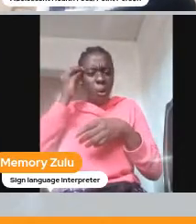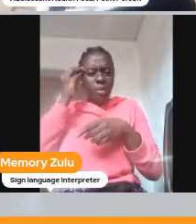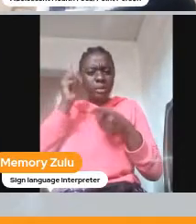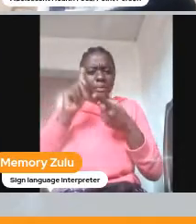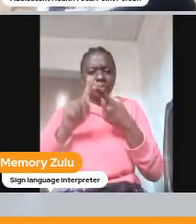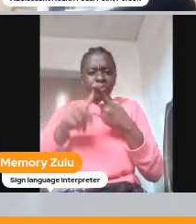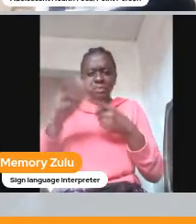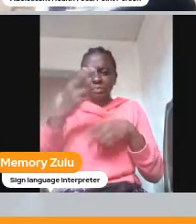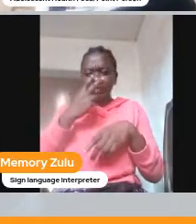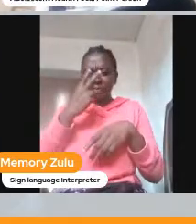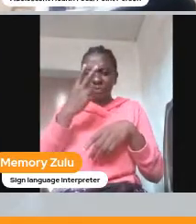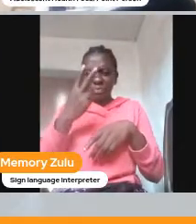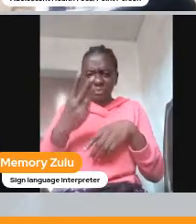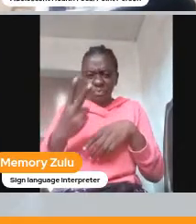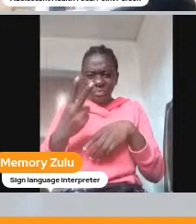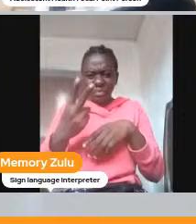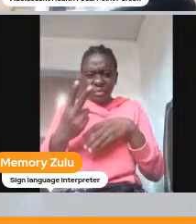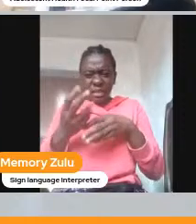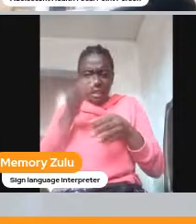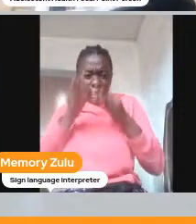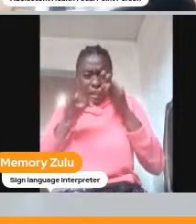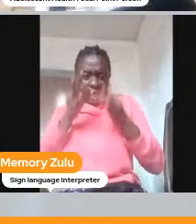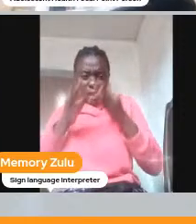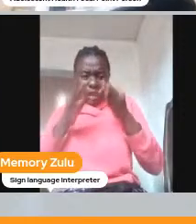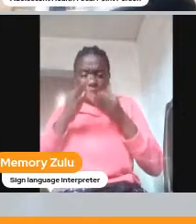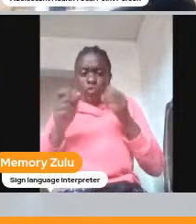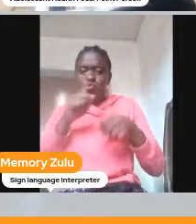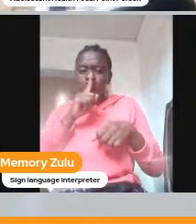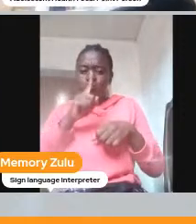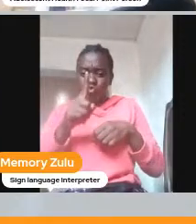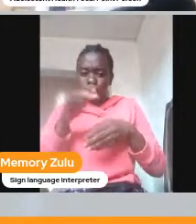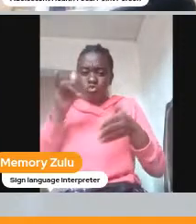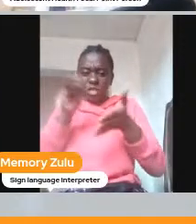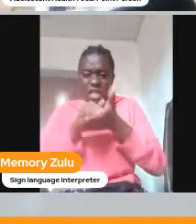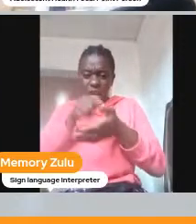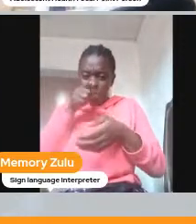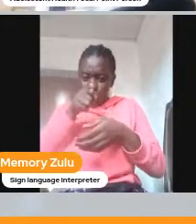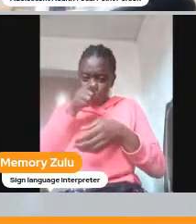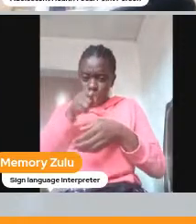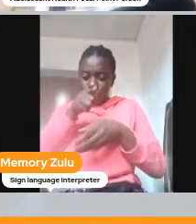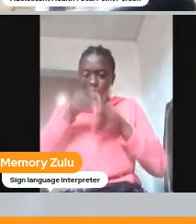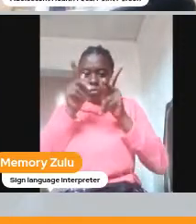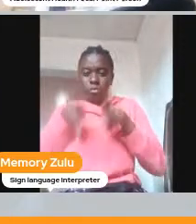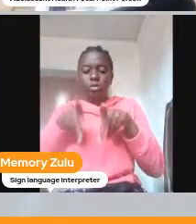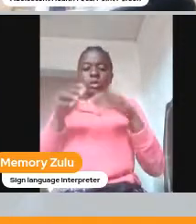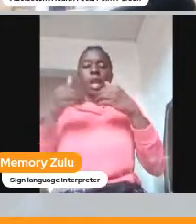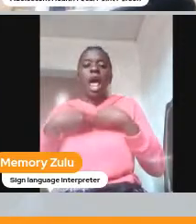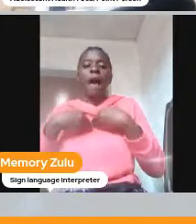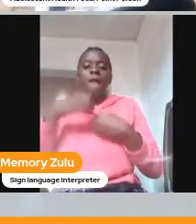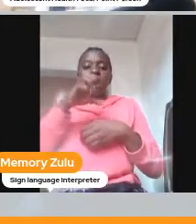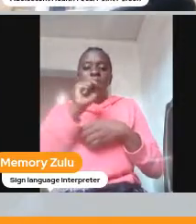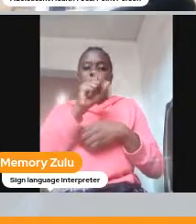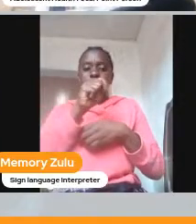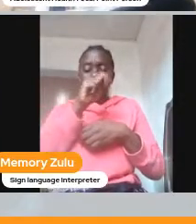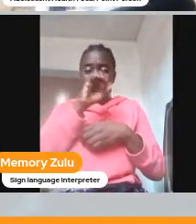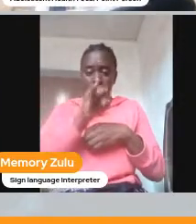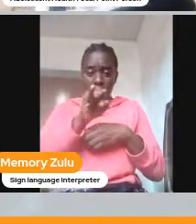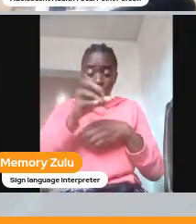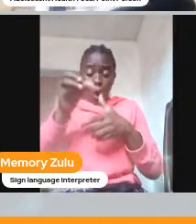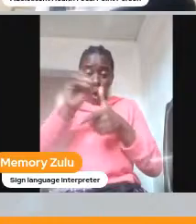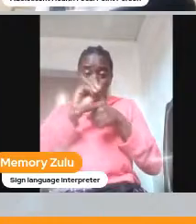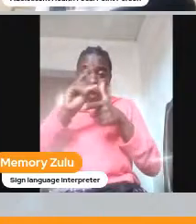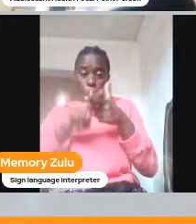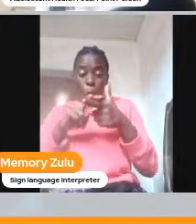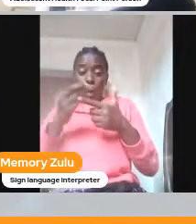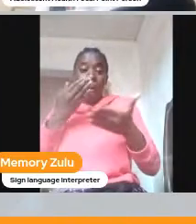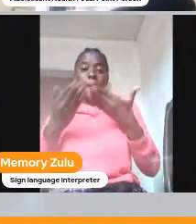diagnose if someone has got an STI or UTI. And then the other way, like we said, the syphilis to prevent with a chunk on the point